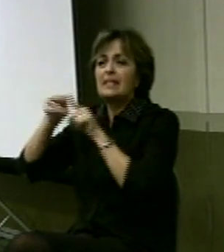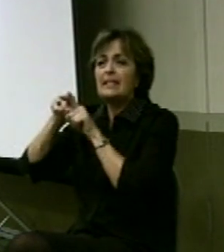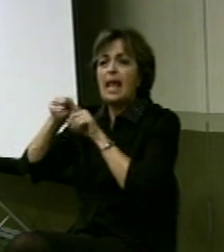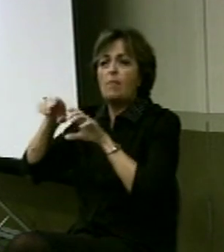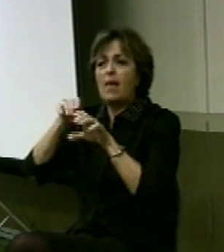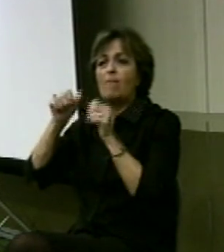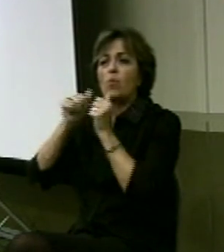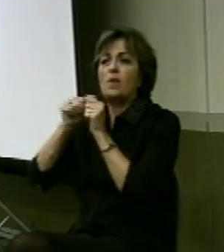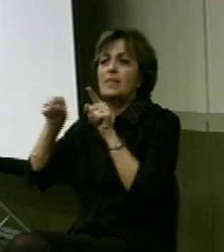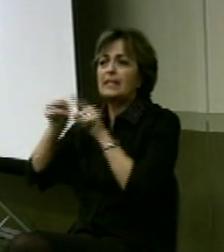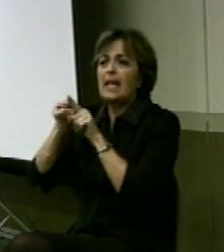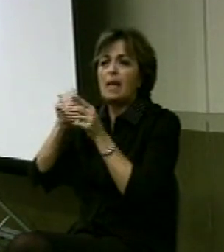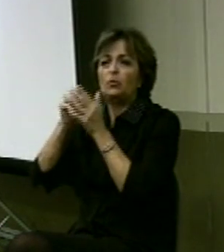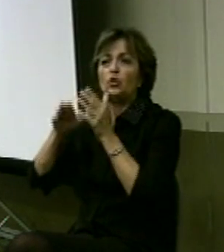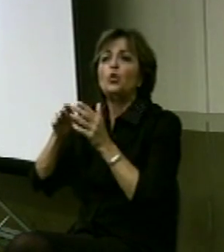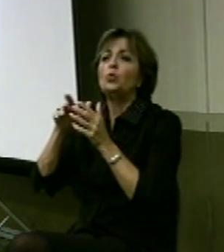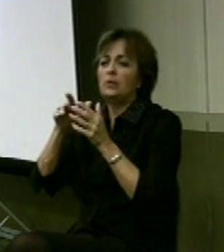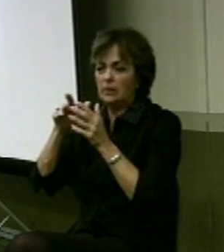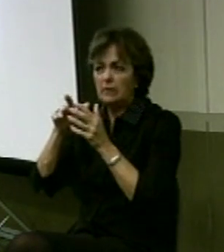the same student, right?